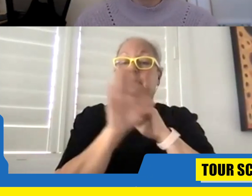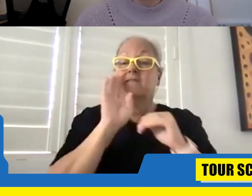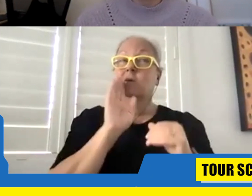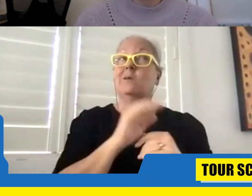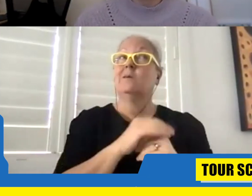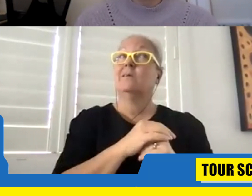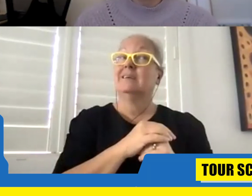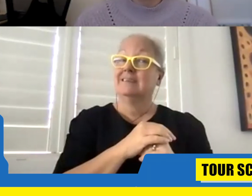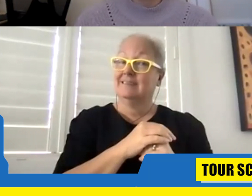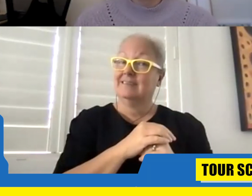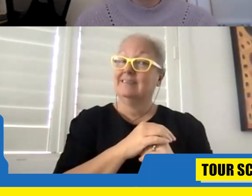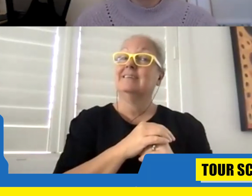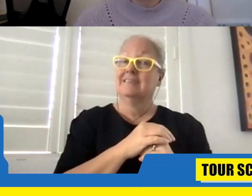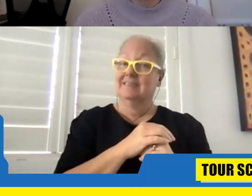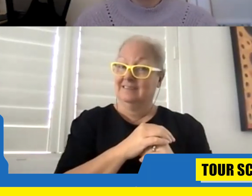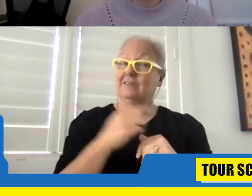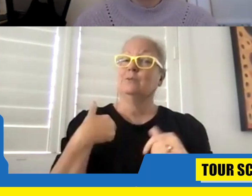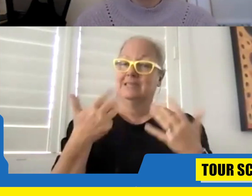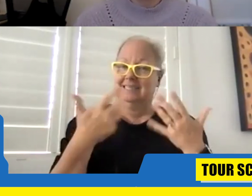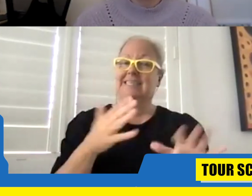Yes, we have.